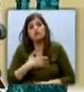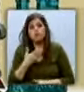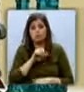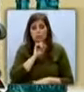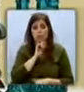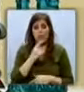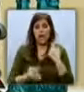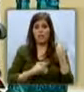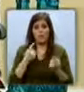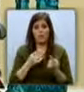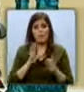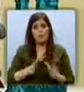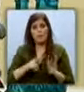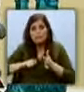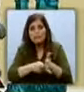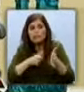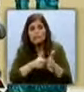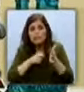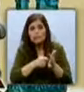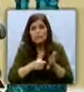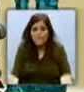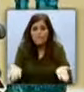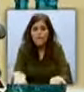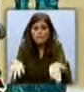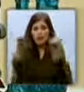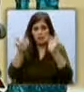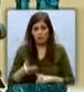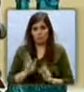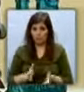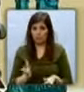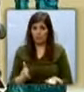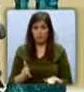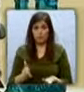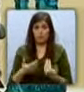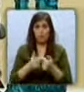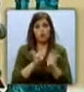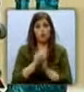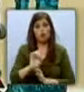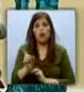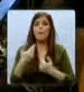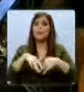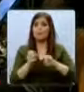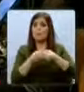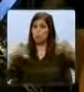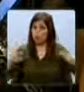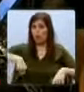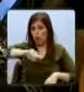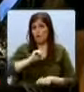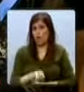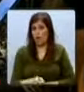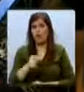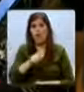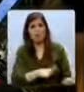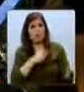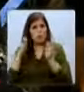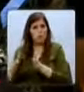needs some pressure to move. Not for everyone, but for most of us. Mas esta é apenas uma parte